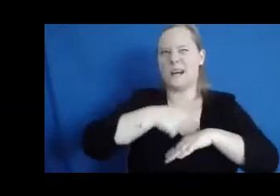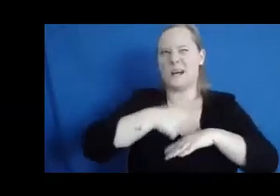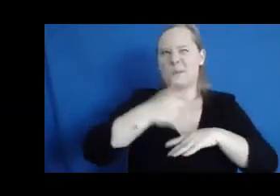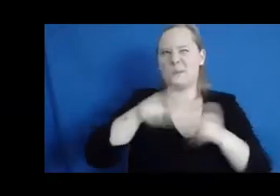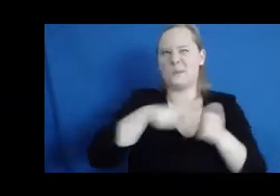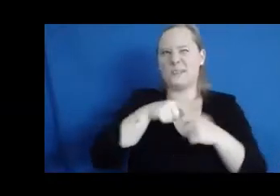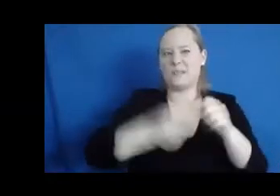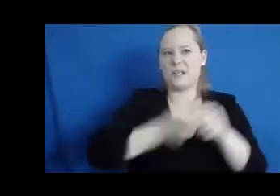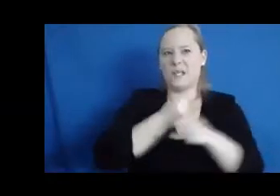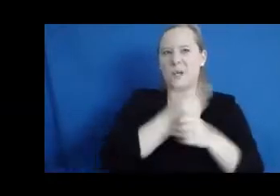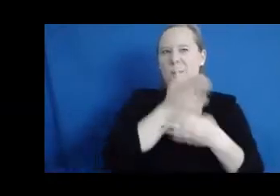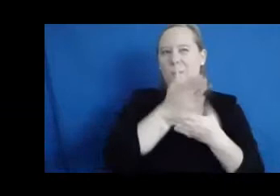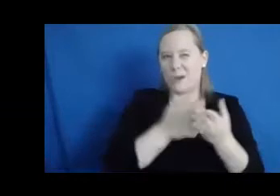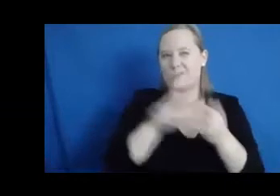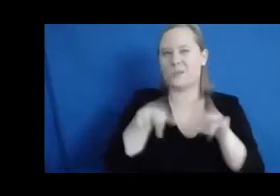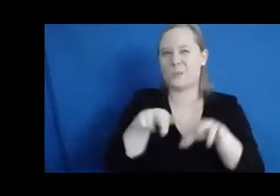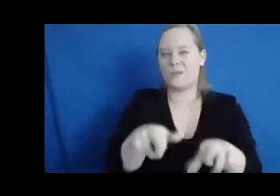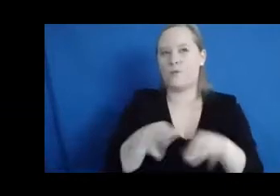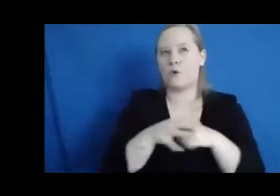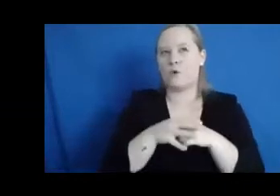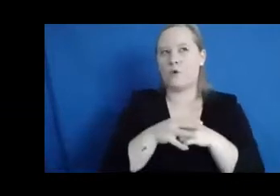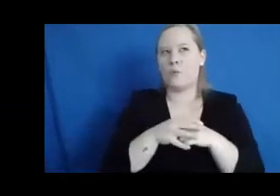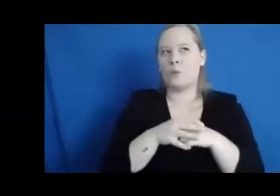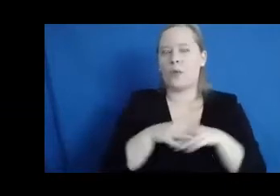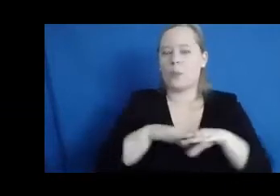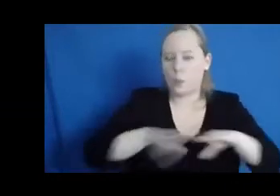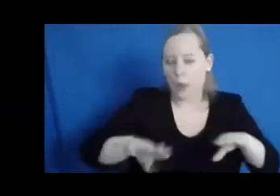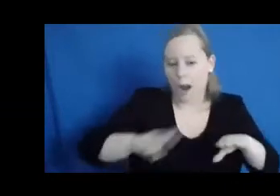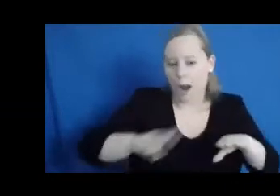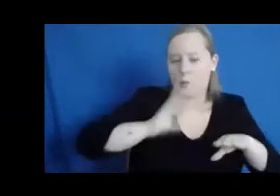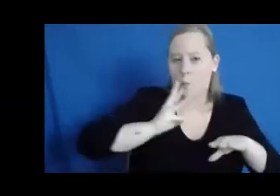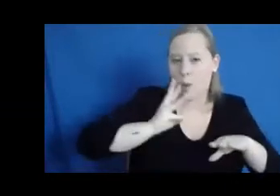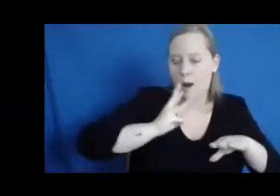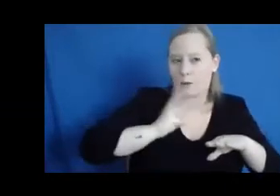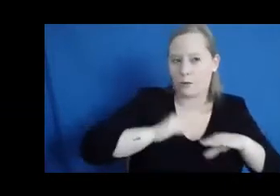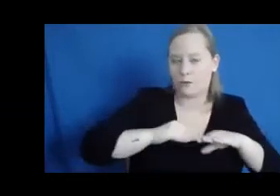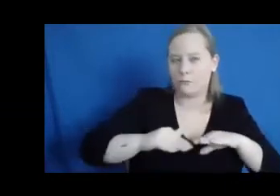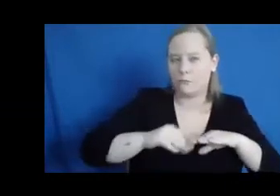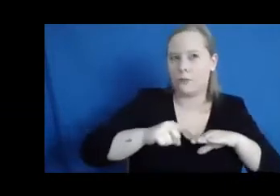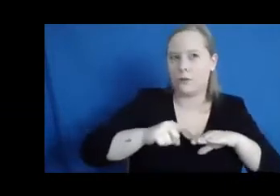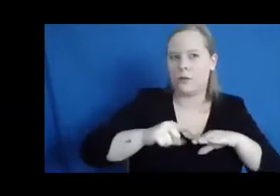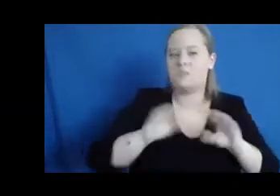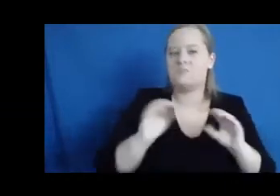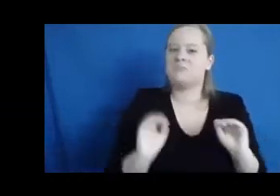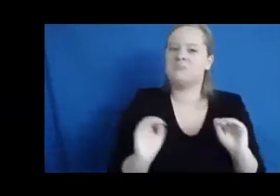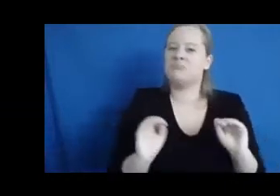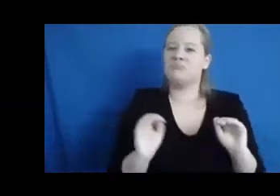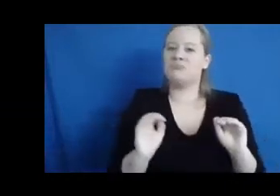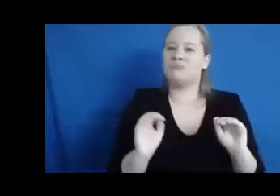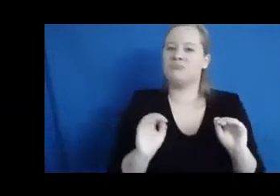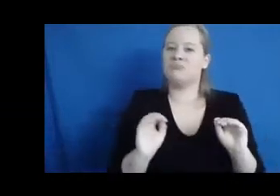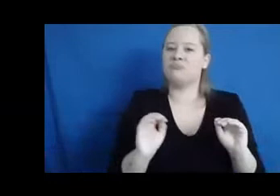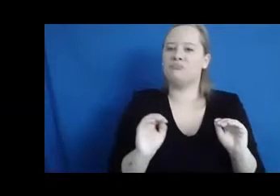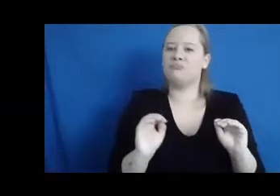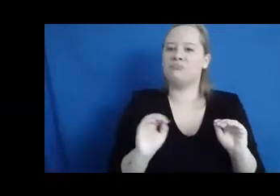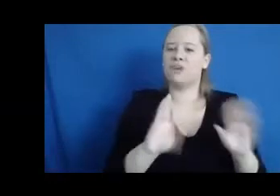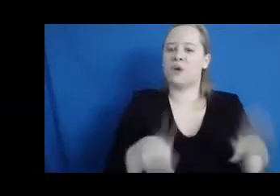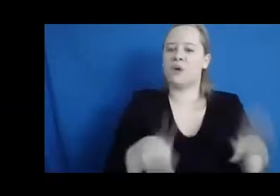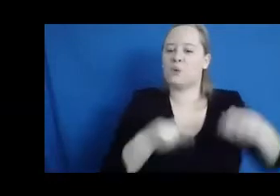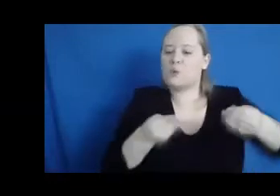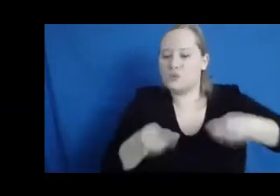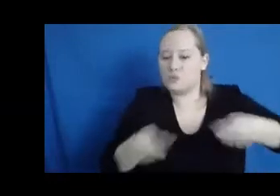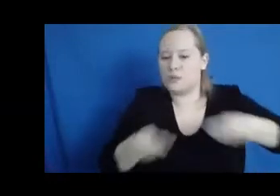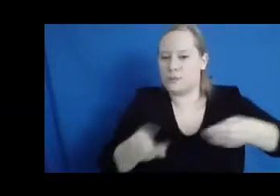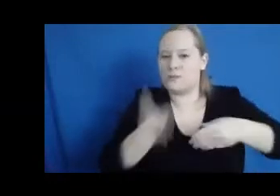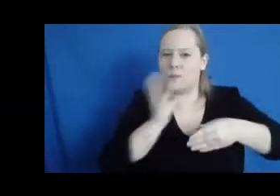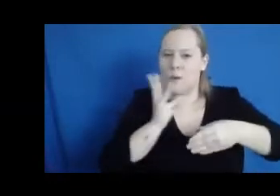of the river where the groundwater is no longer contributing much water to the river.